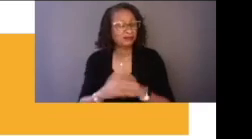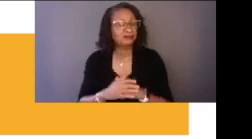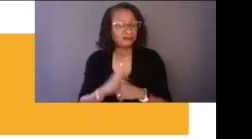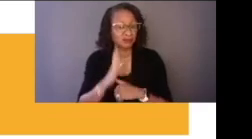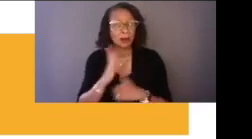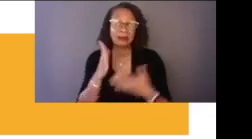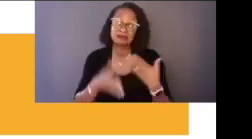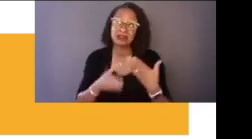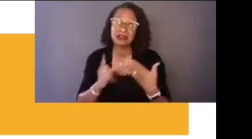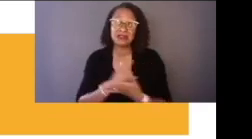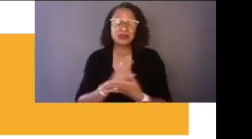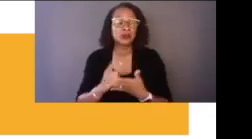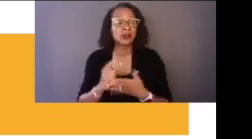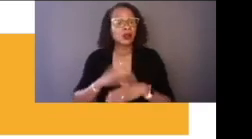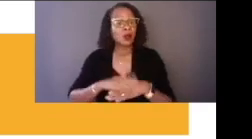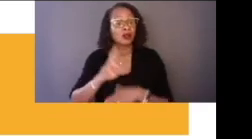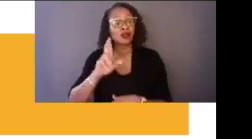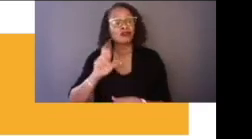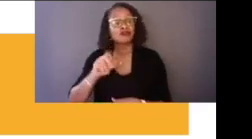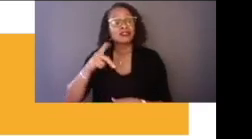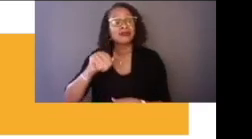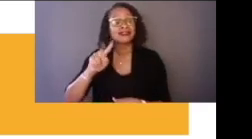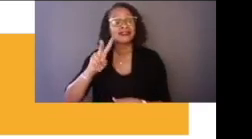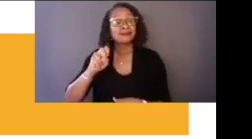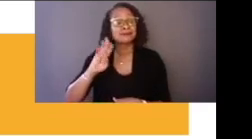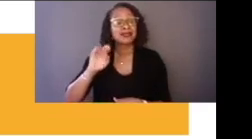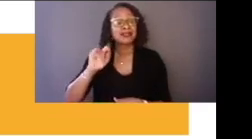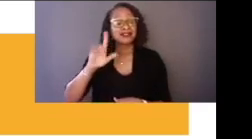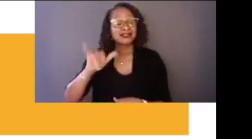on RespectAbility's website,